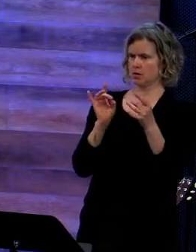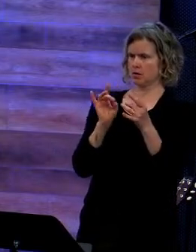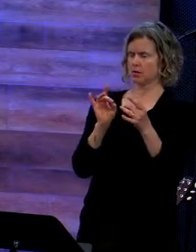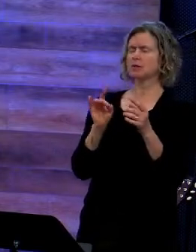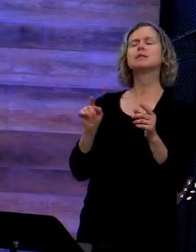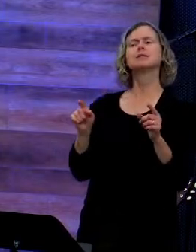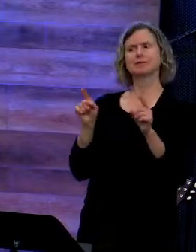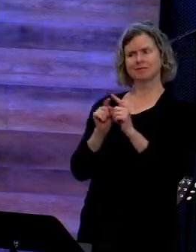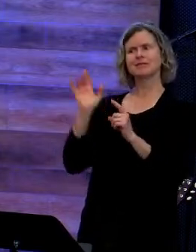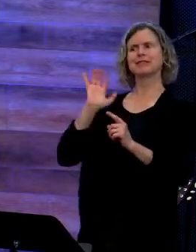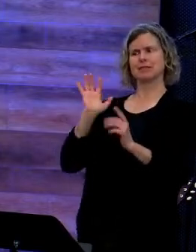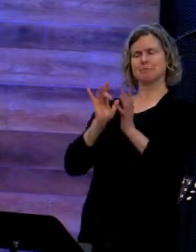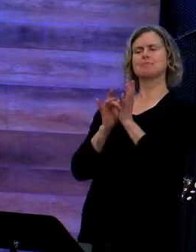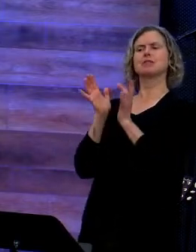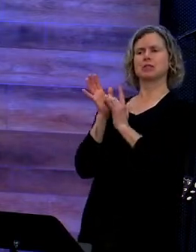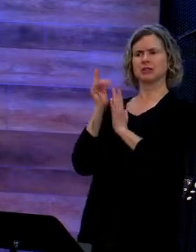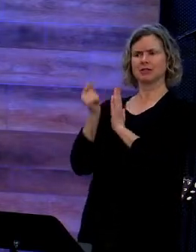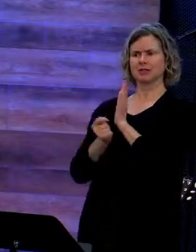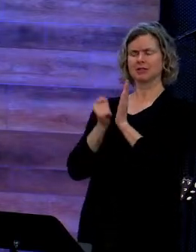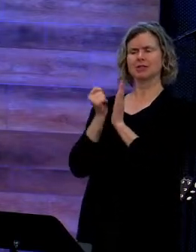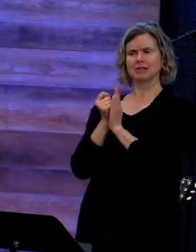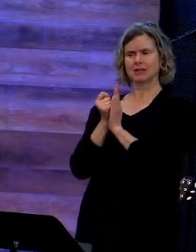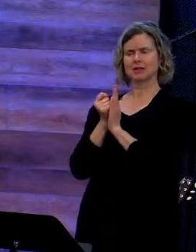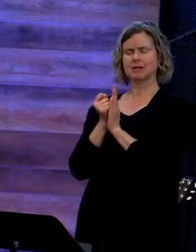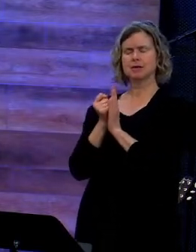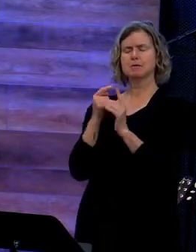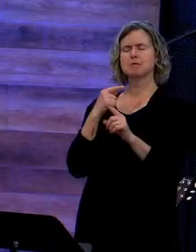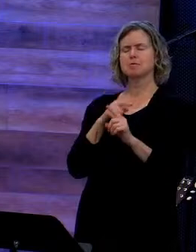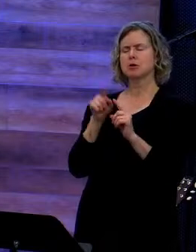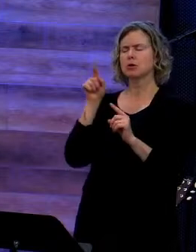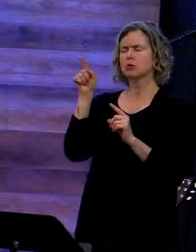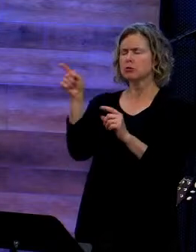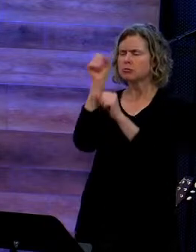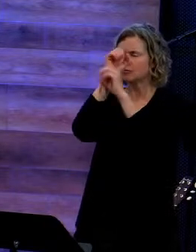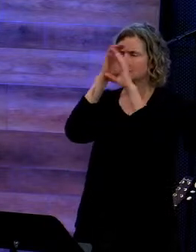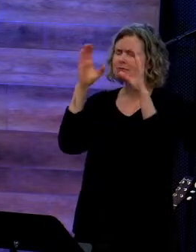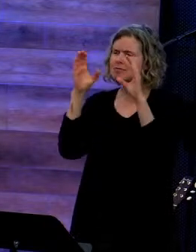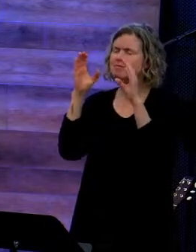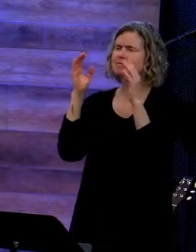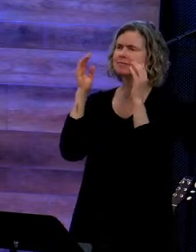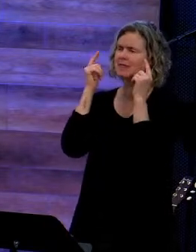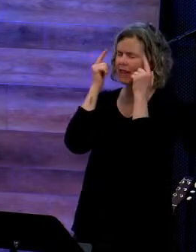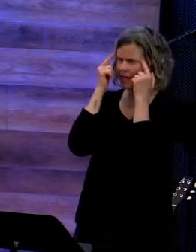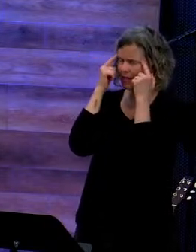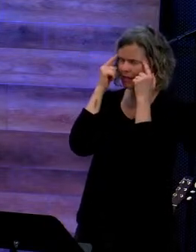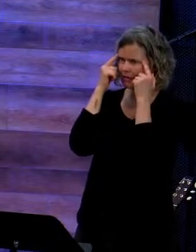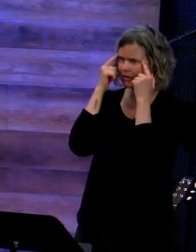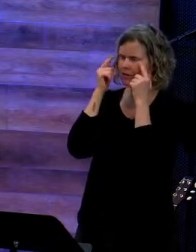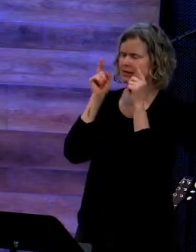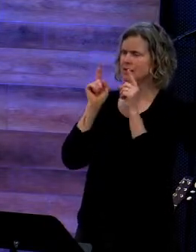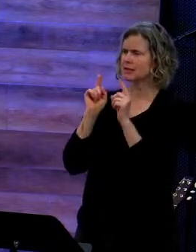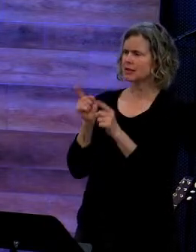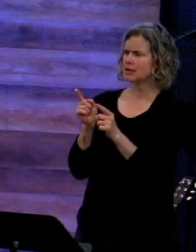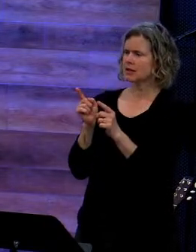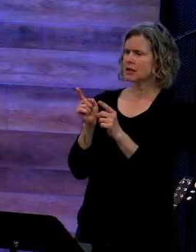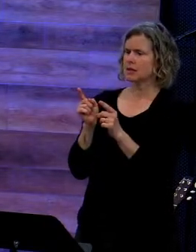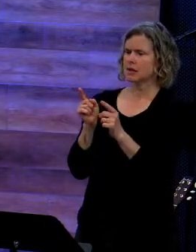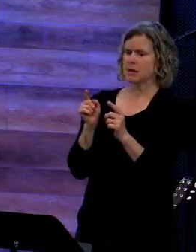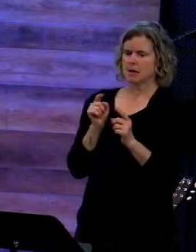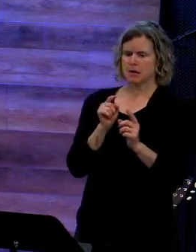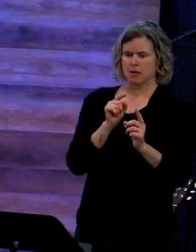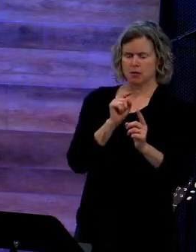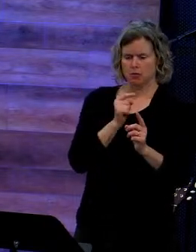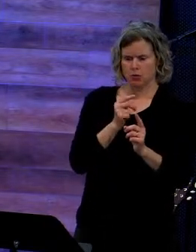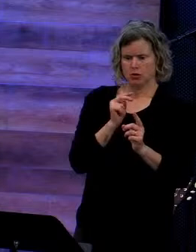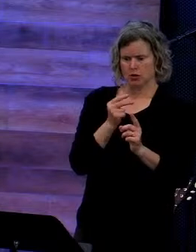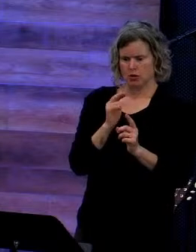who ignore the Sabbath. I think it changes everything to see rest not as a rule, but as a